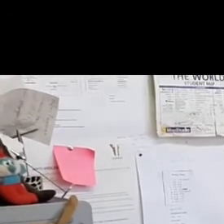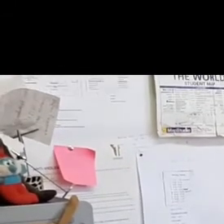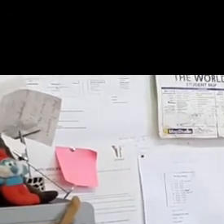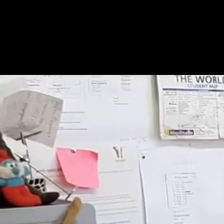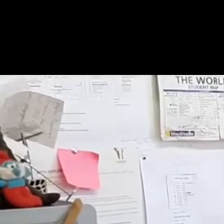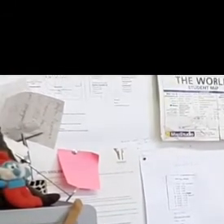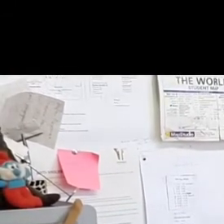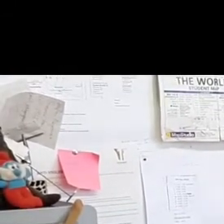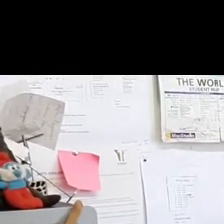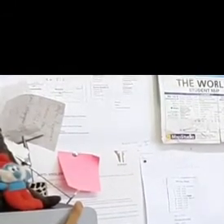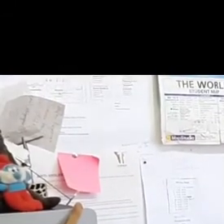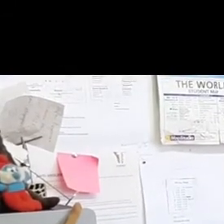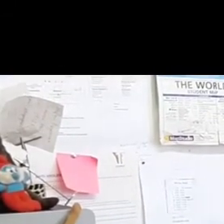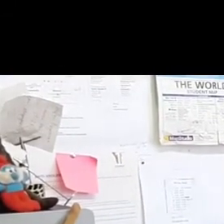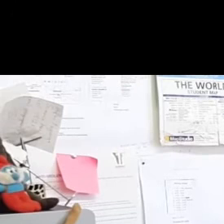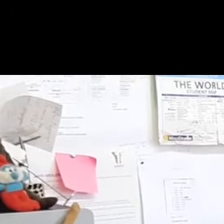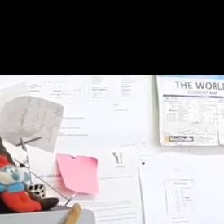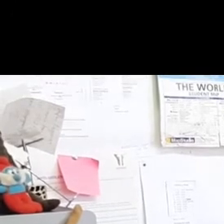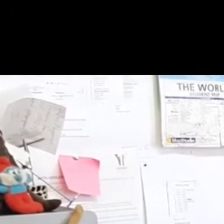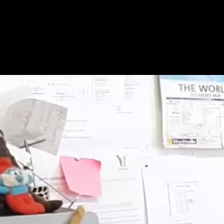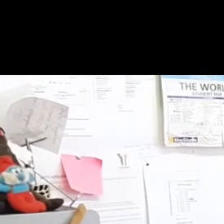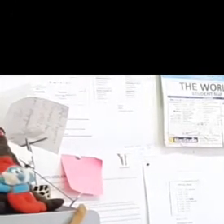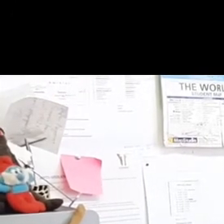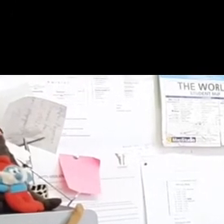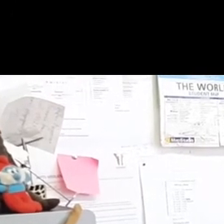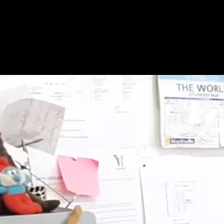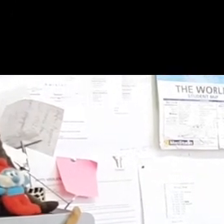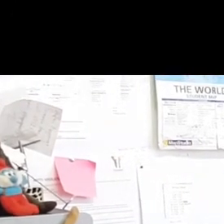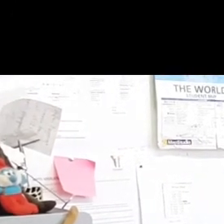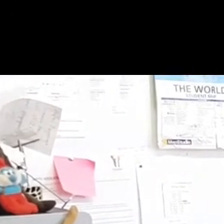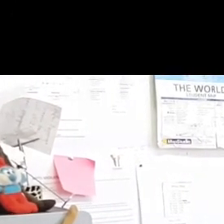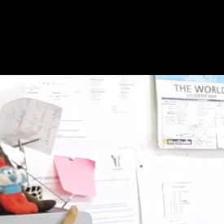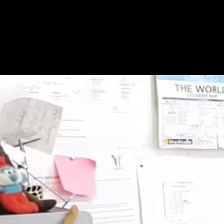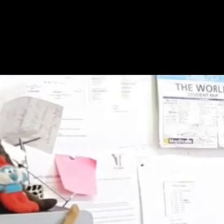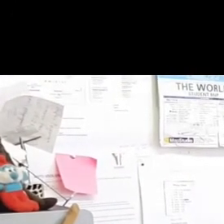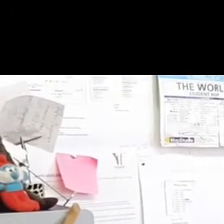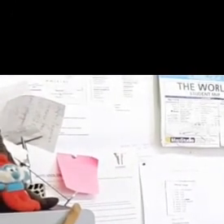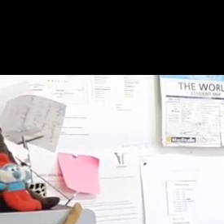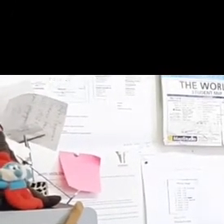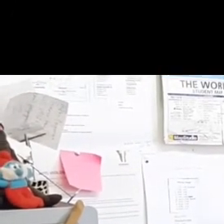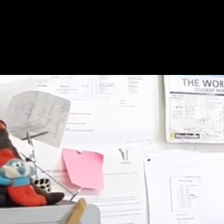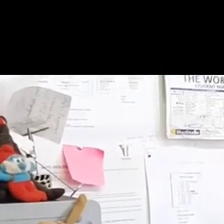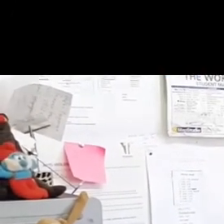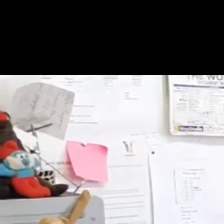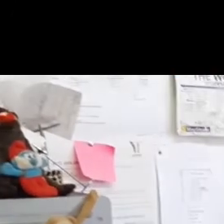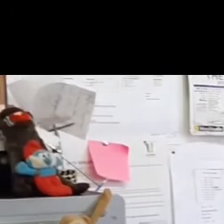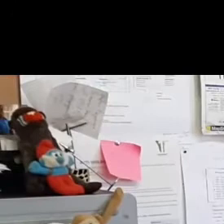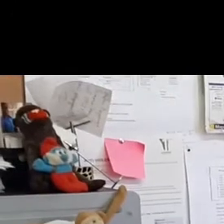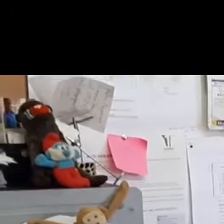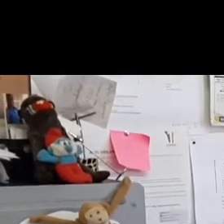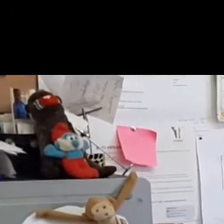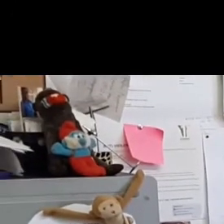maybe 2 and 3 letter words that the learners can read with pictures. They appreciate also